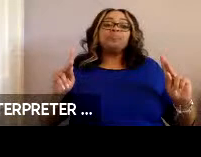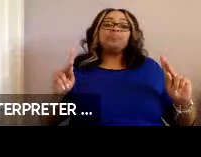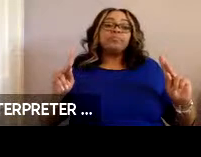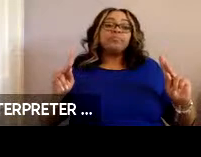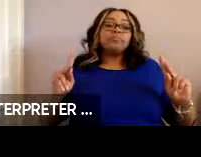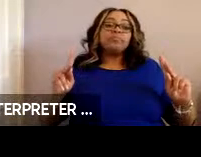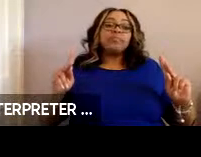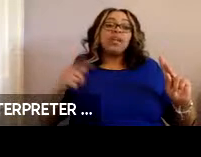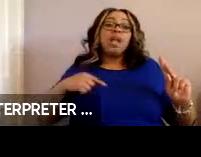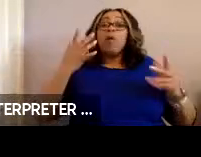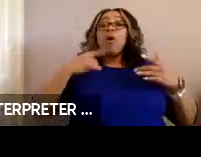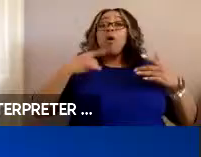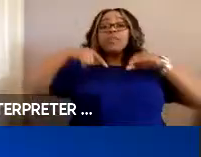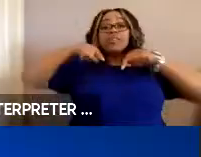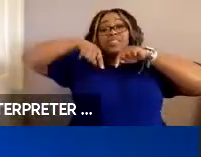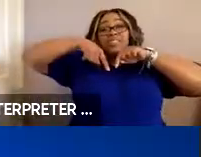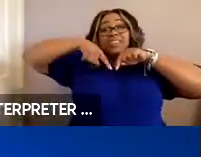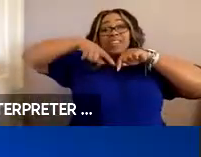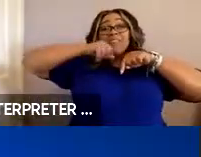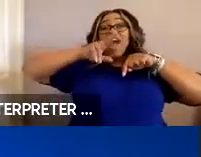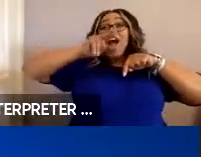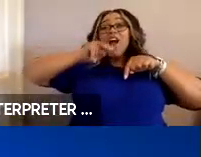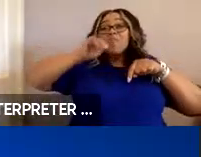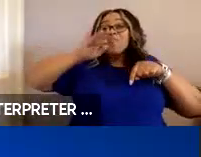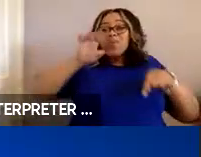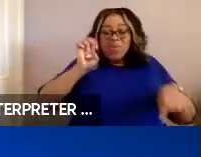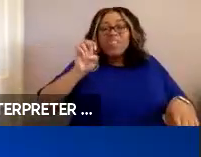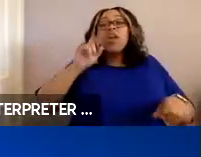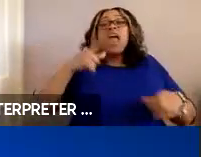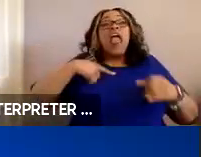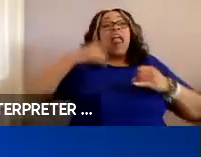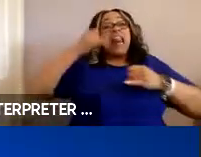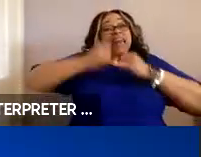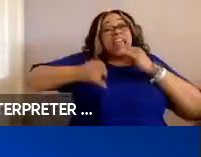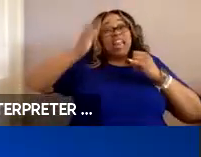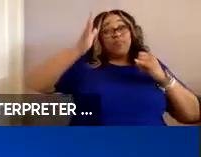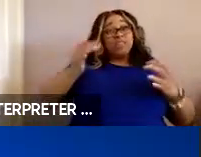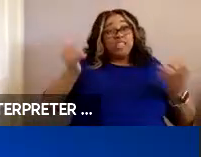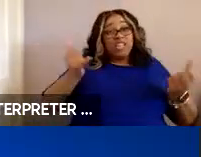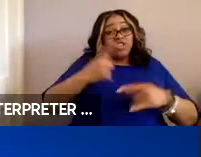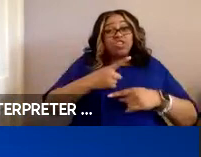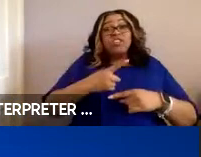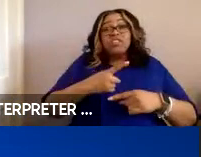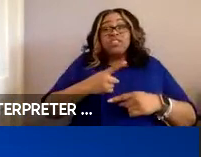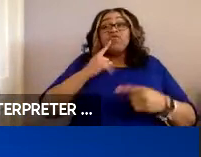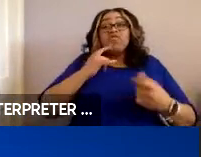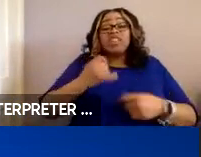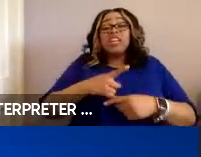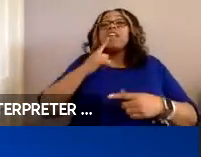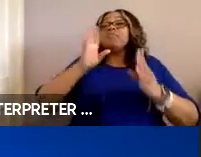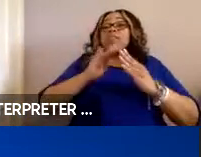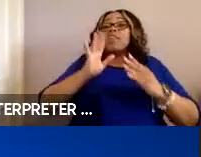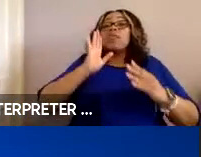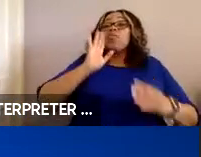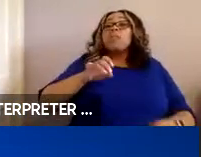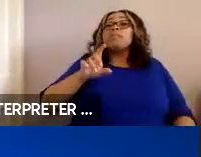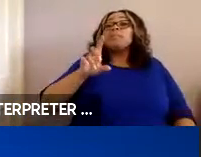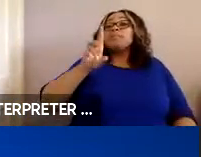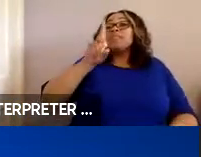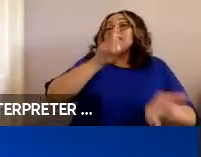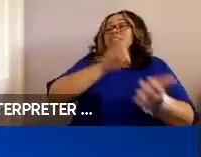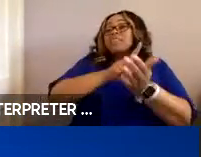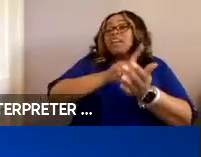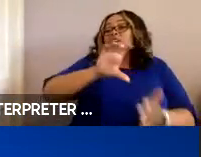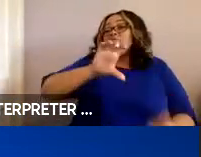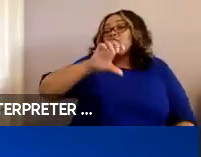always so paranoid that I'm not unmuted. Okay, our last presenter for today's session will be Dr.